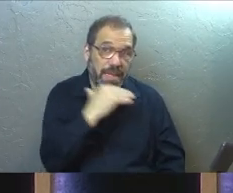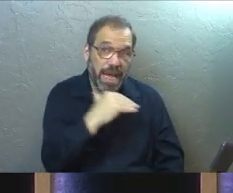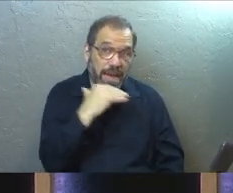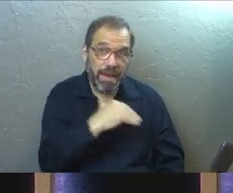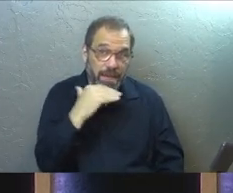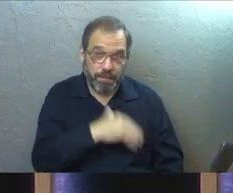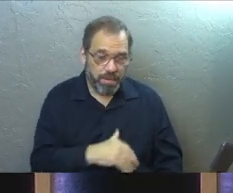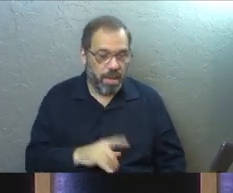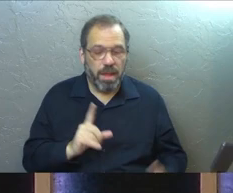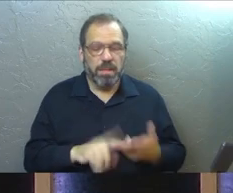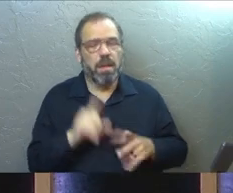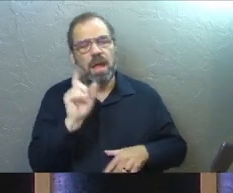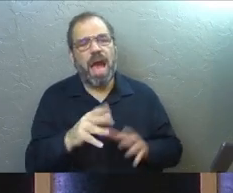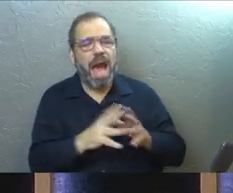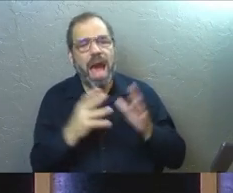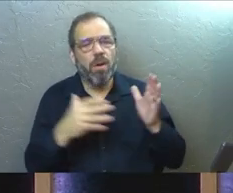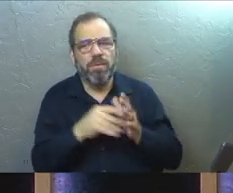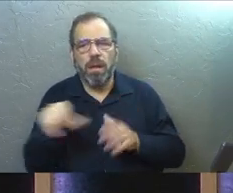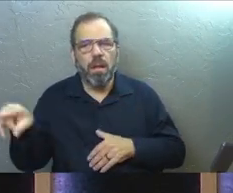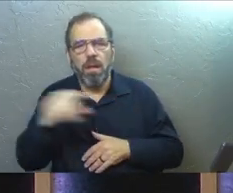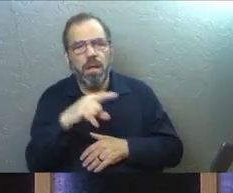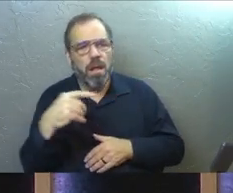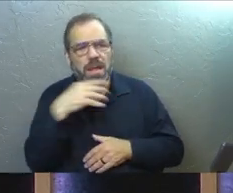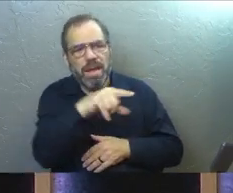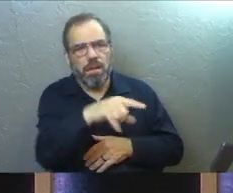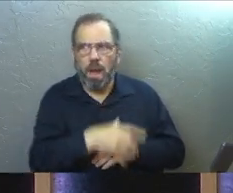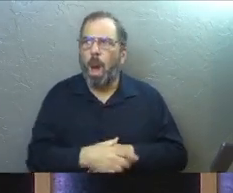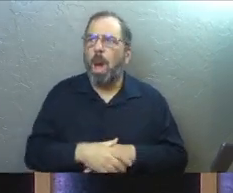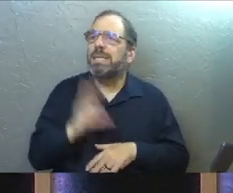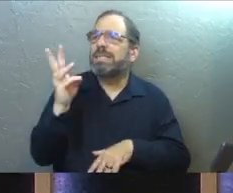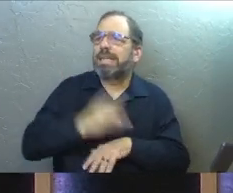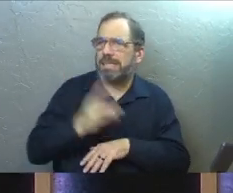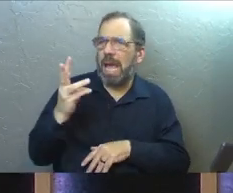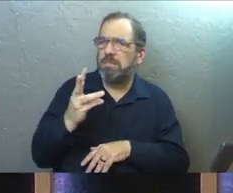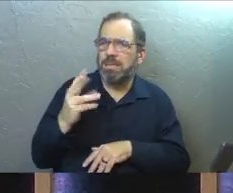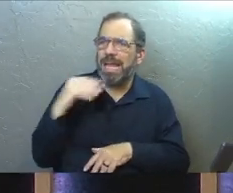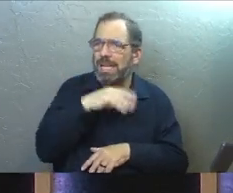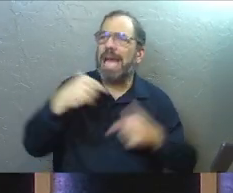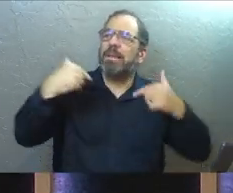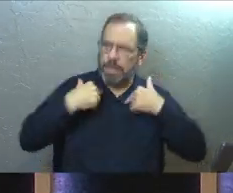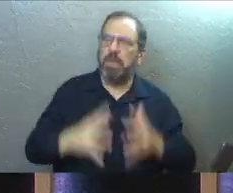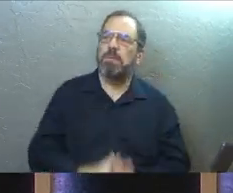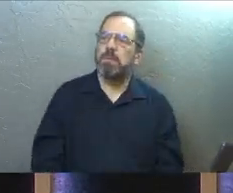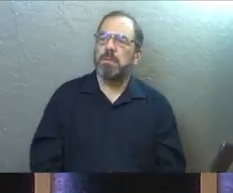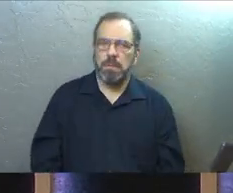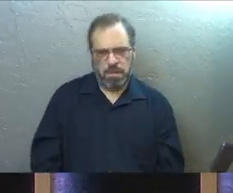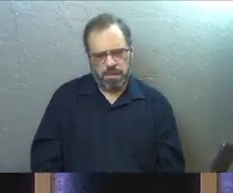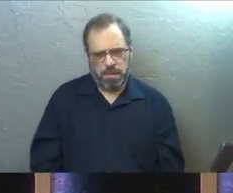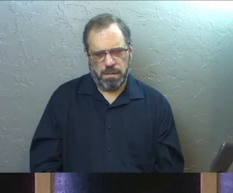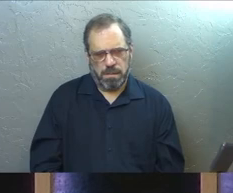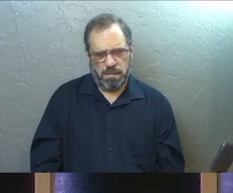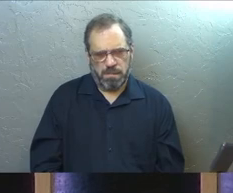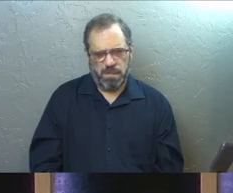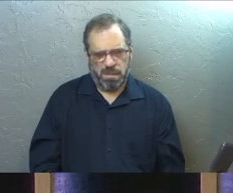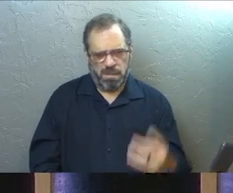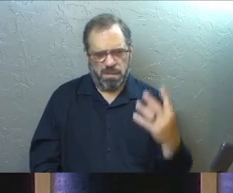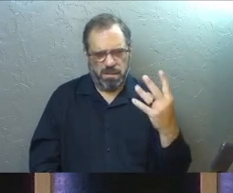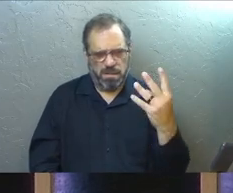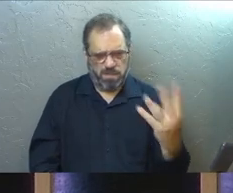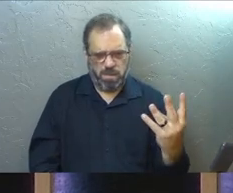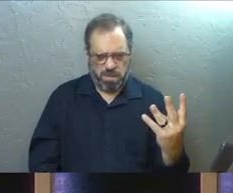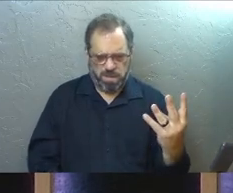And then when they were asked how often other people lie to them, they said 6 times per day. Well, that doesn't match, does